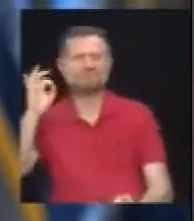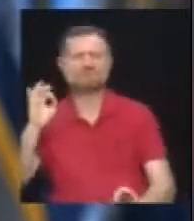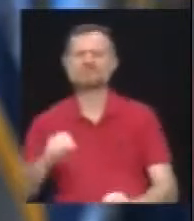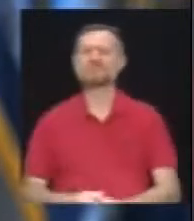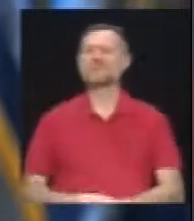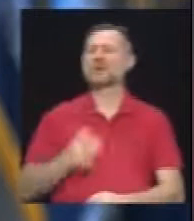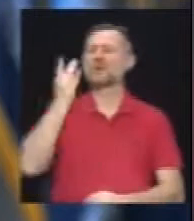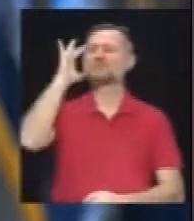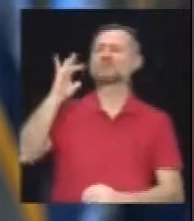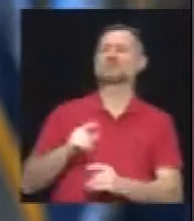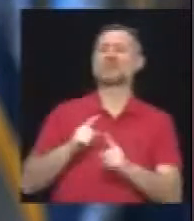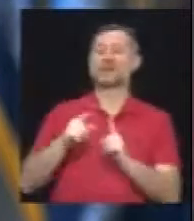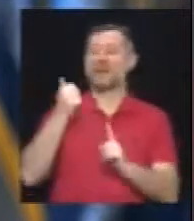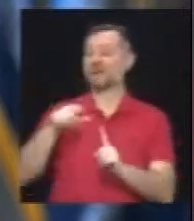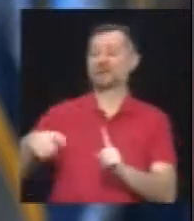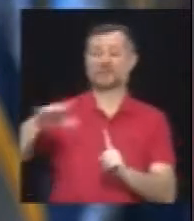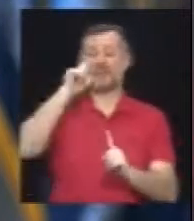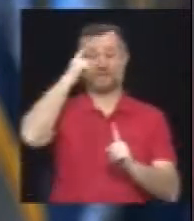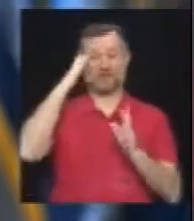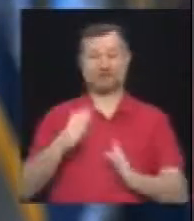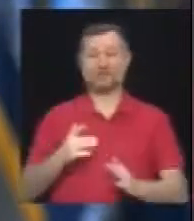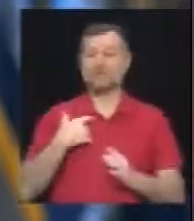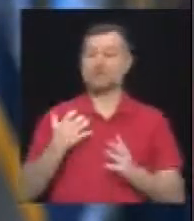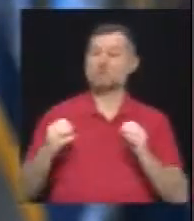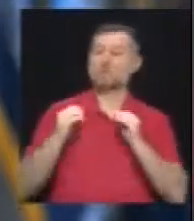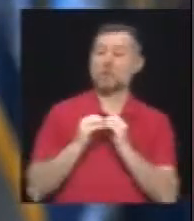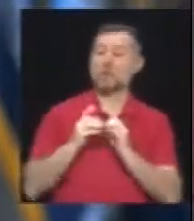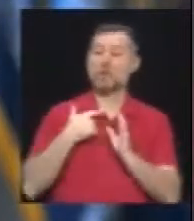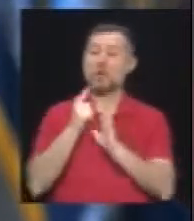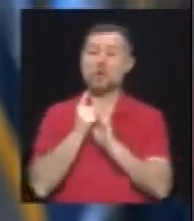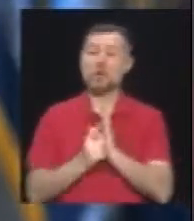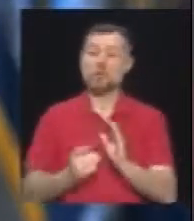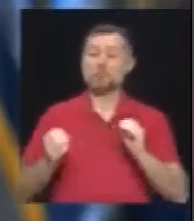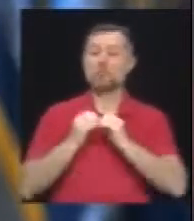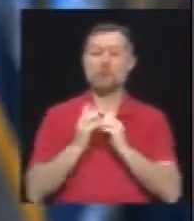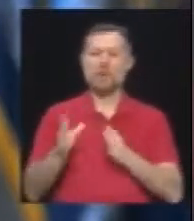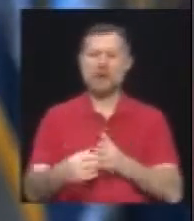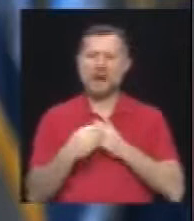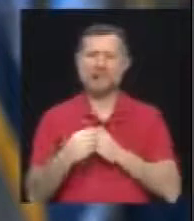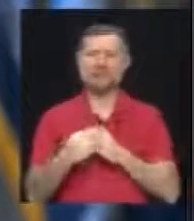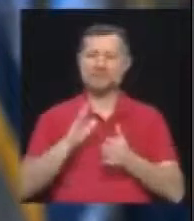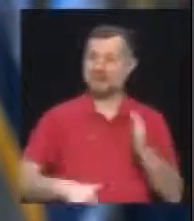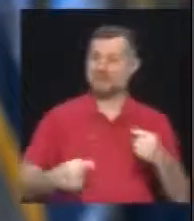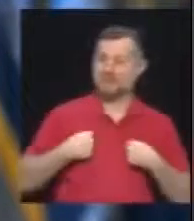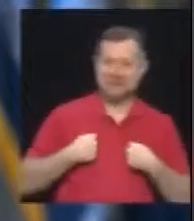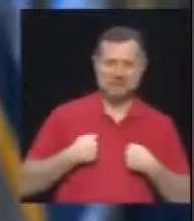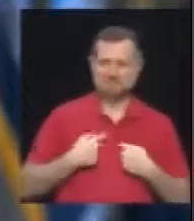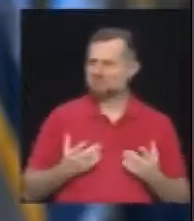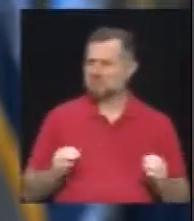in the nation has passed more progressive measures than I have.